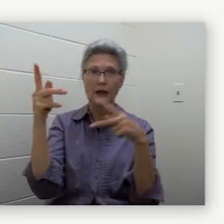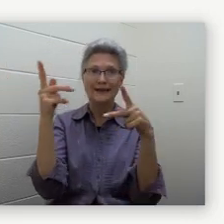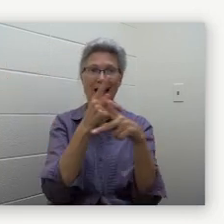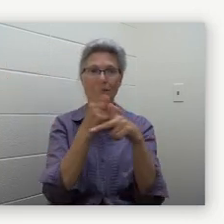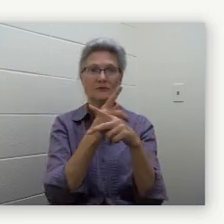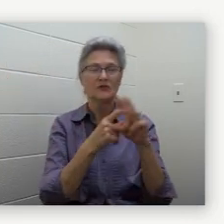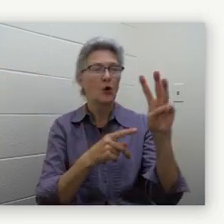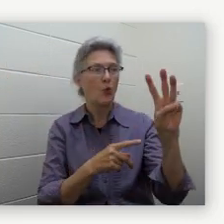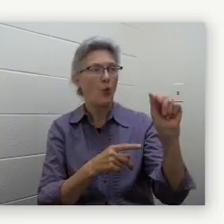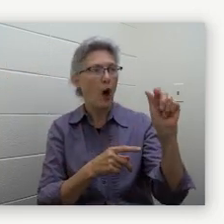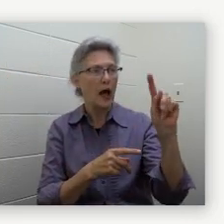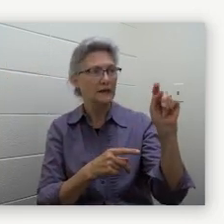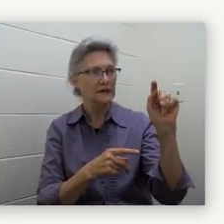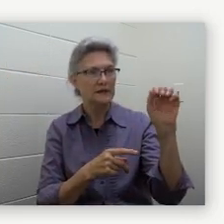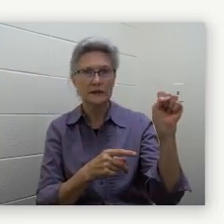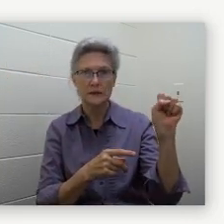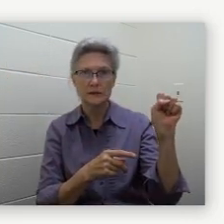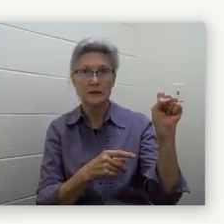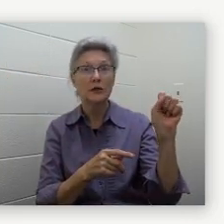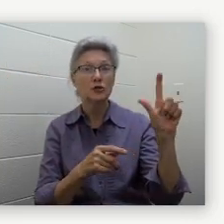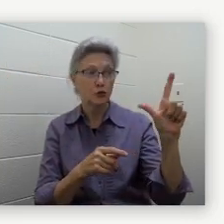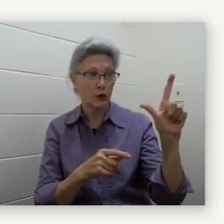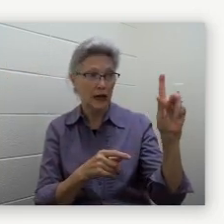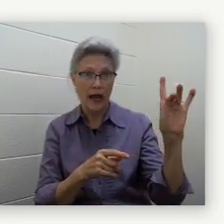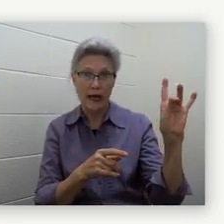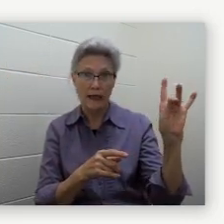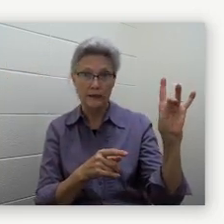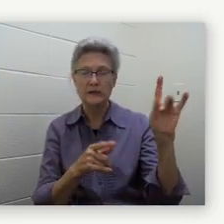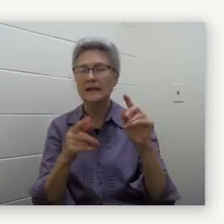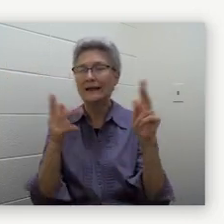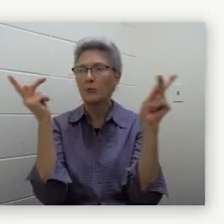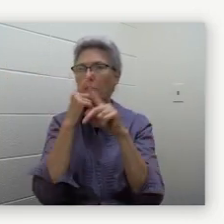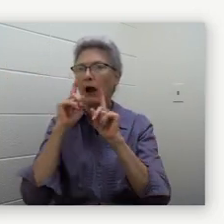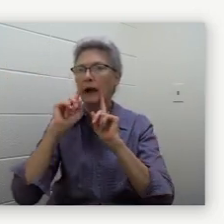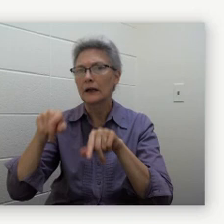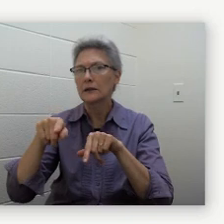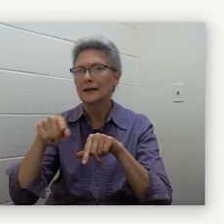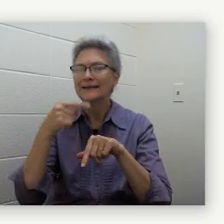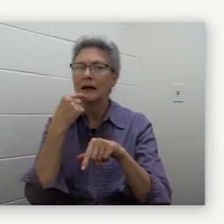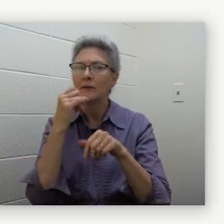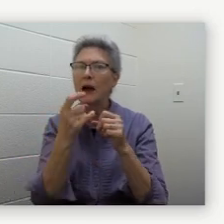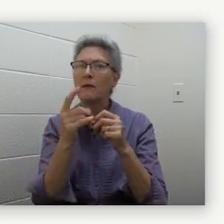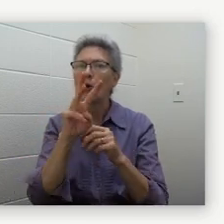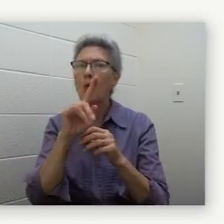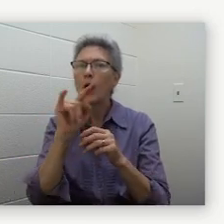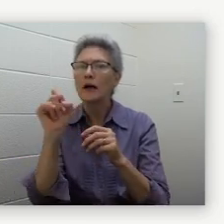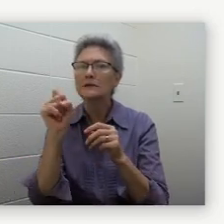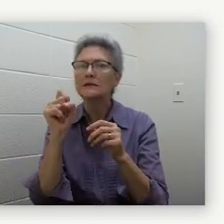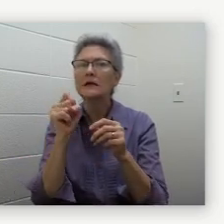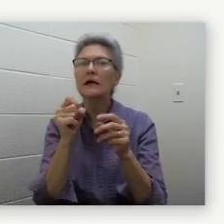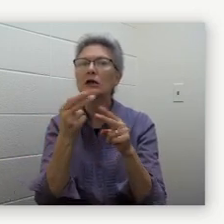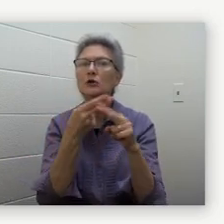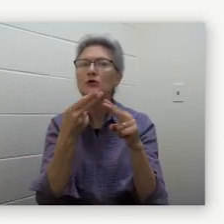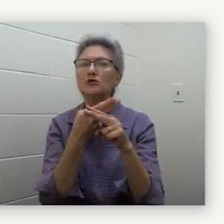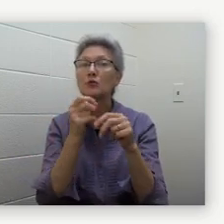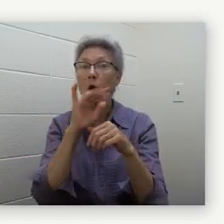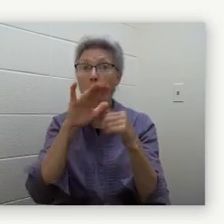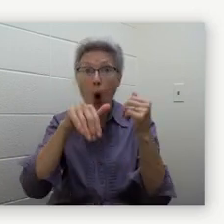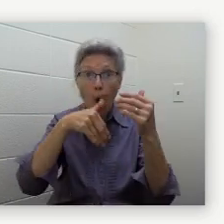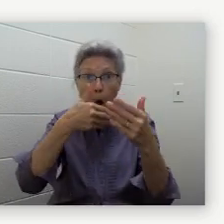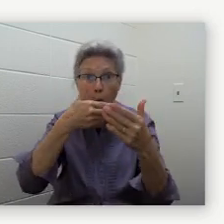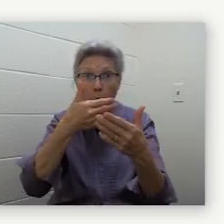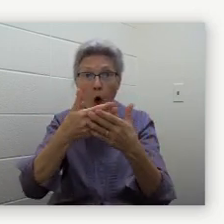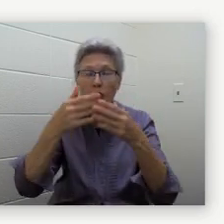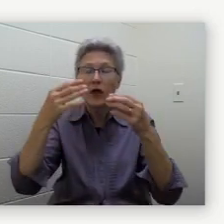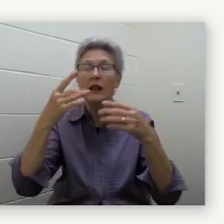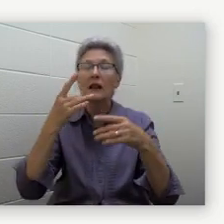bulb, which is 28, to get my product to tell me how many watts are being used when all the lights are on at the same time. So because